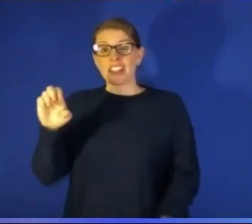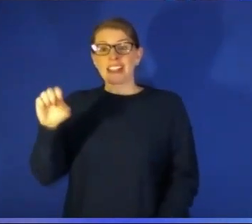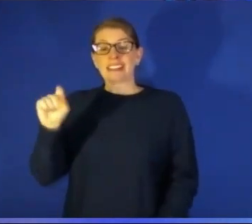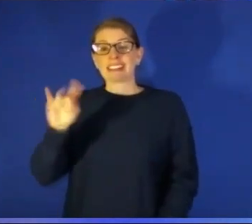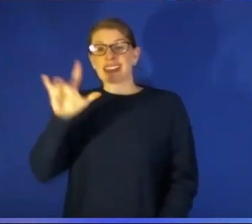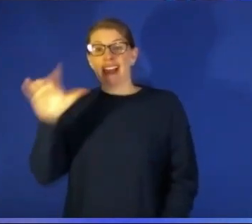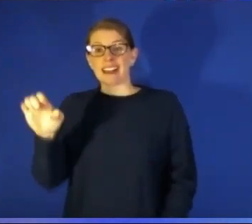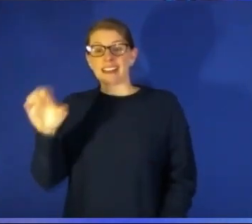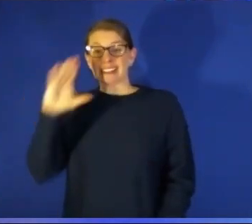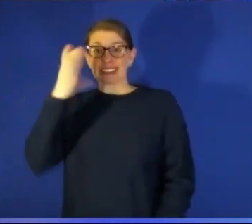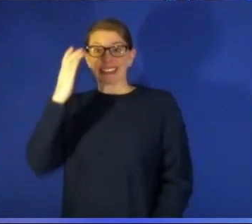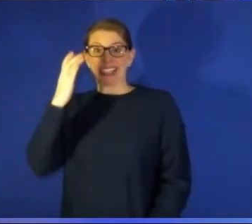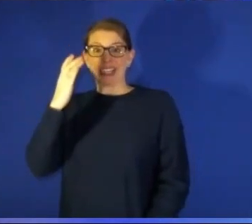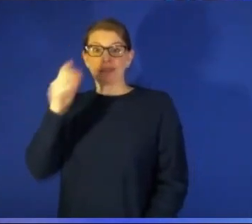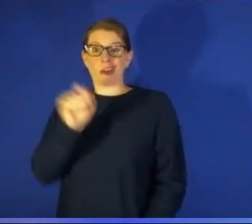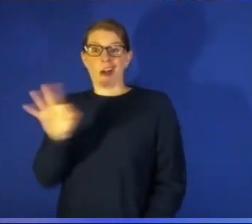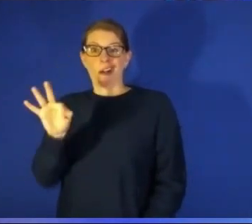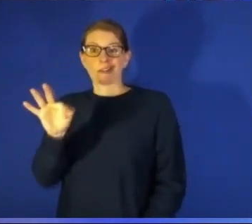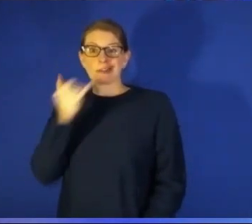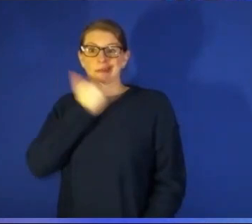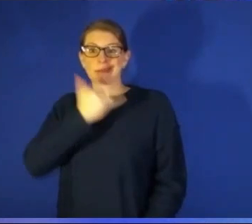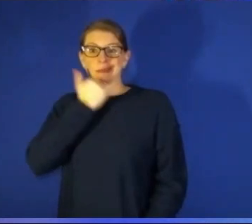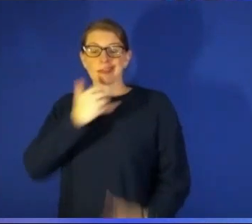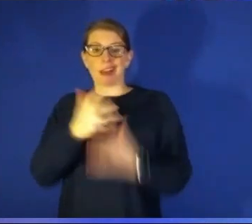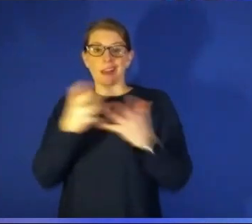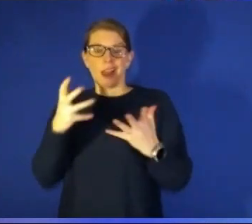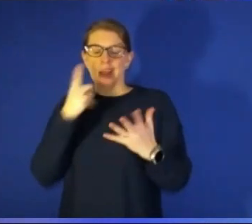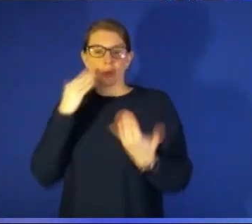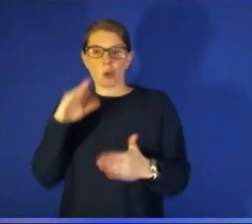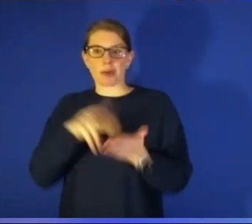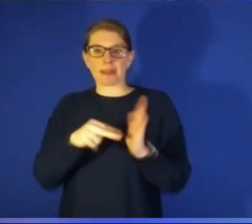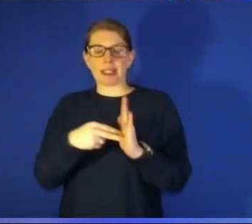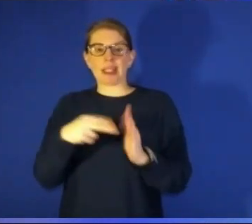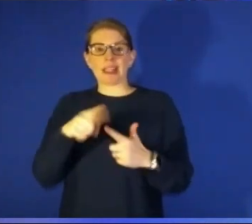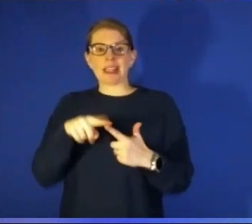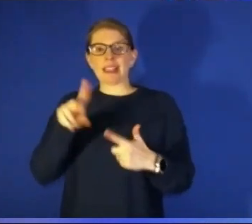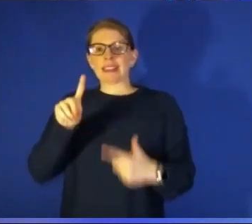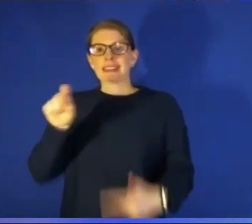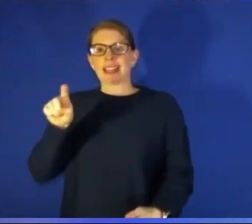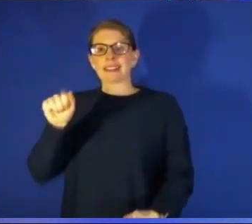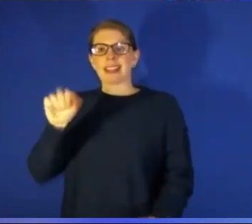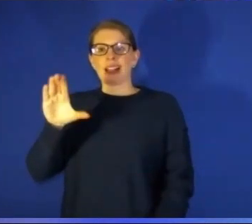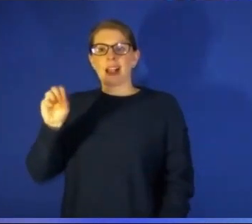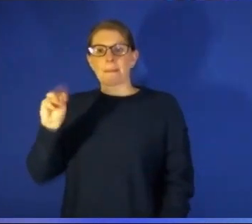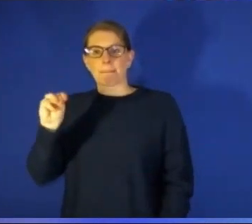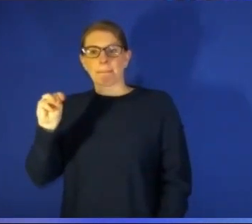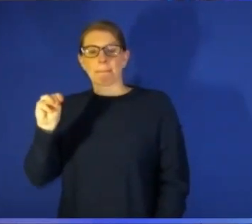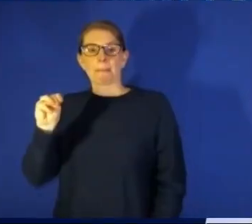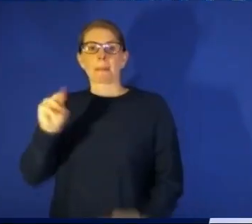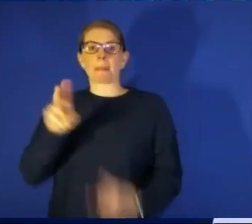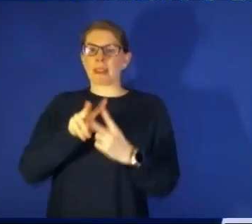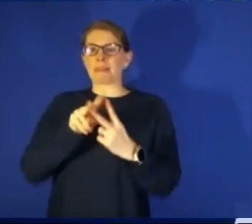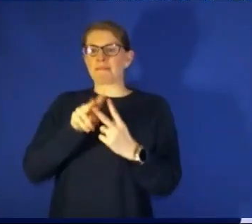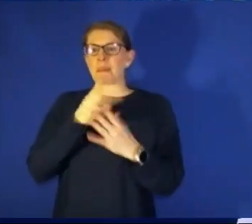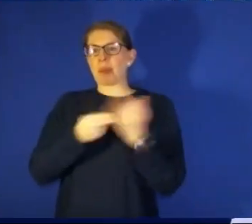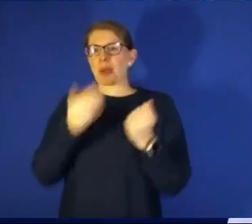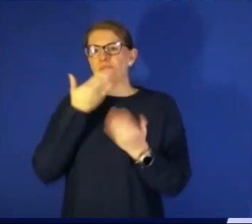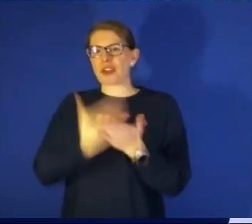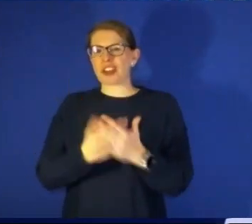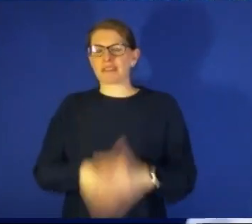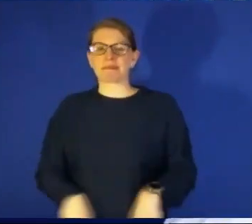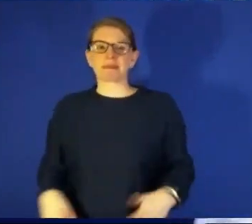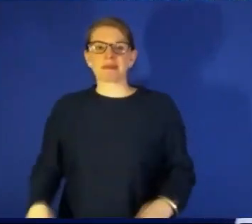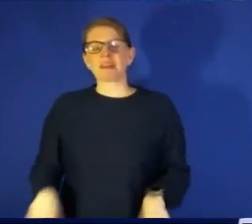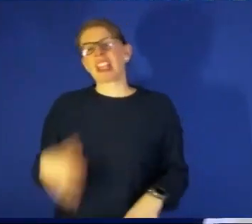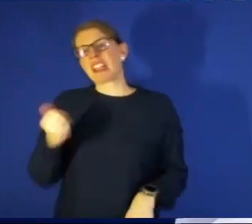seems off a lot. I don't know if that means. And then Dexcom, is that better? Dexcom, yeah, they're both good. They Okay. have a